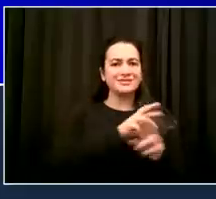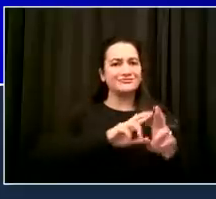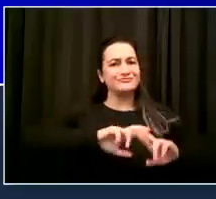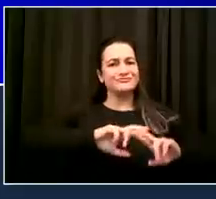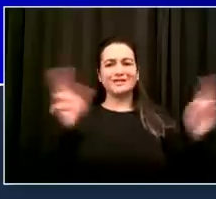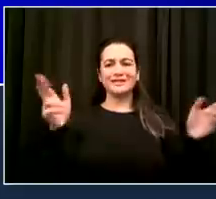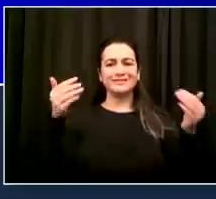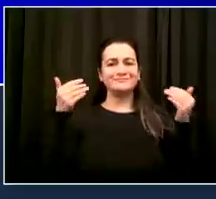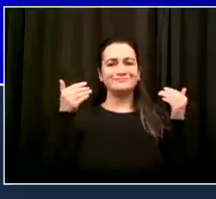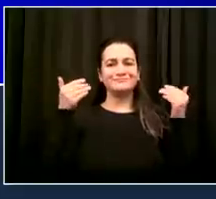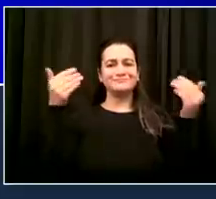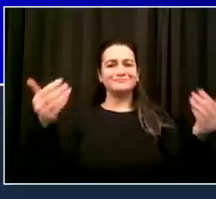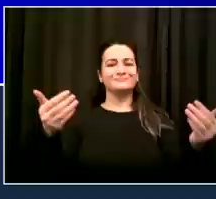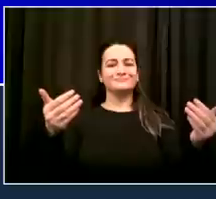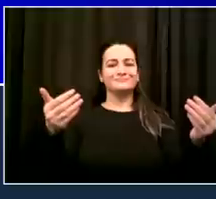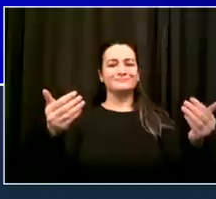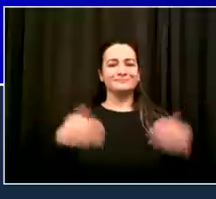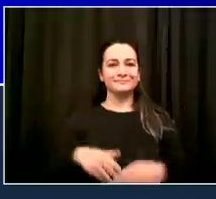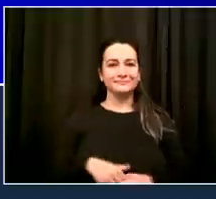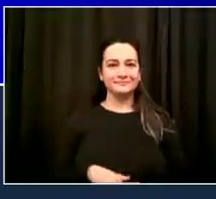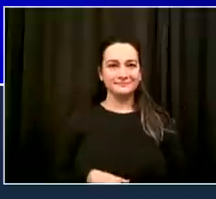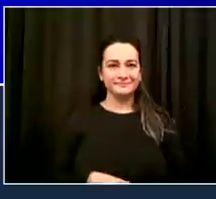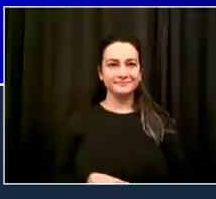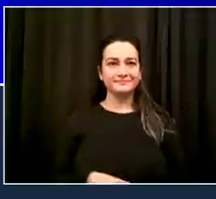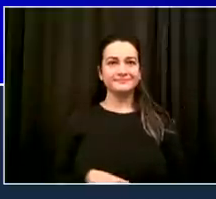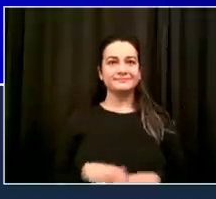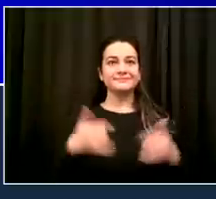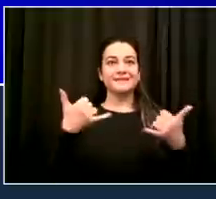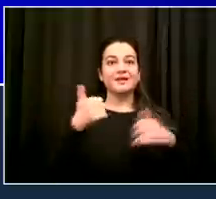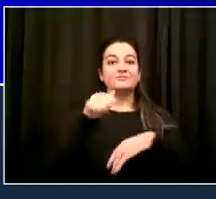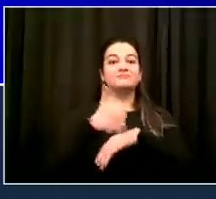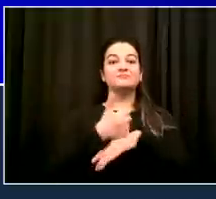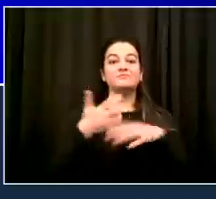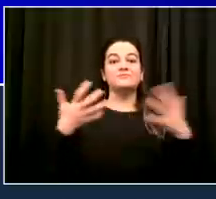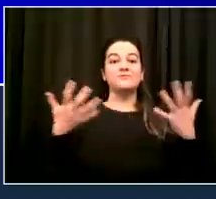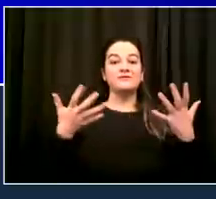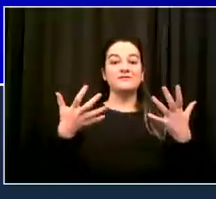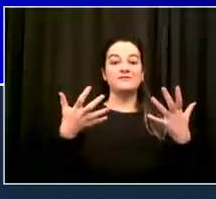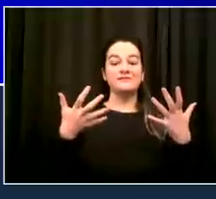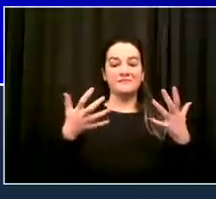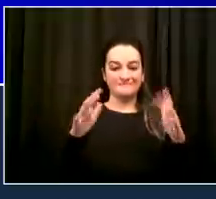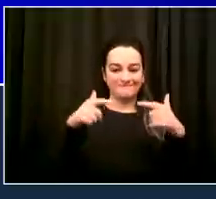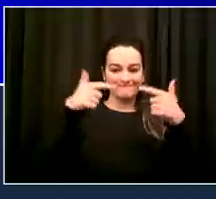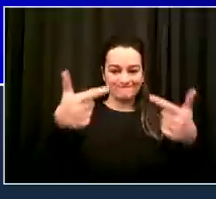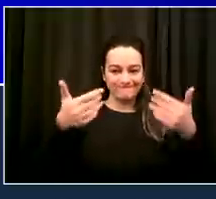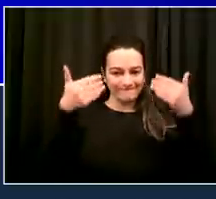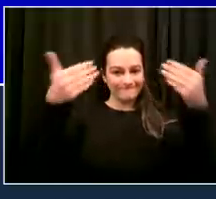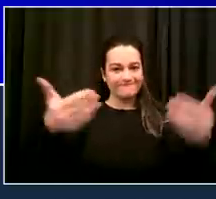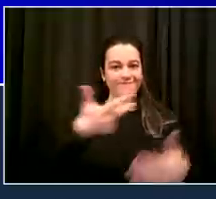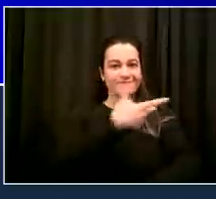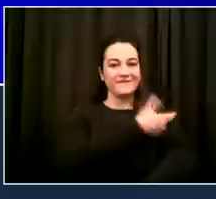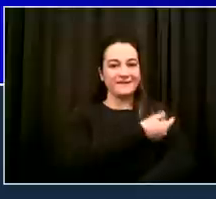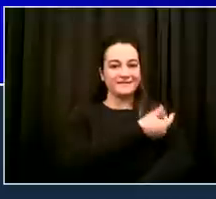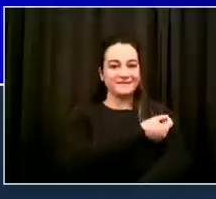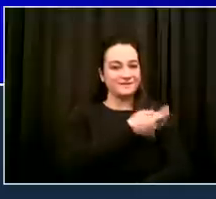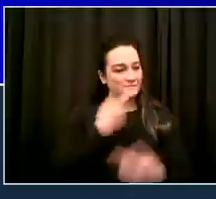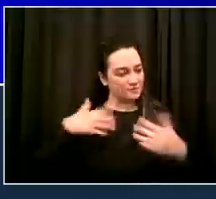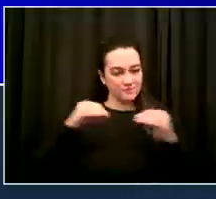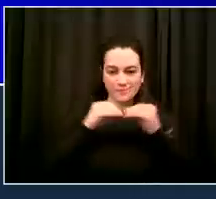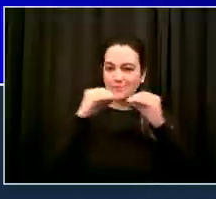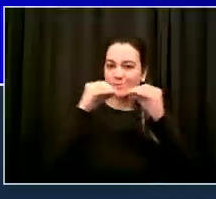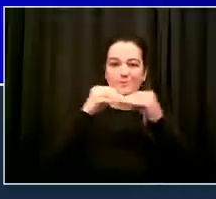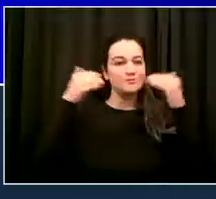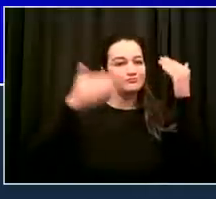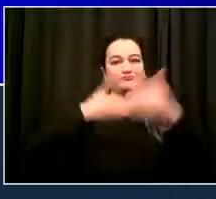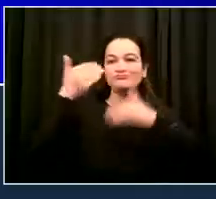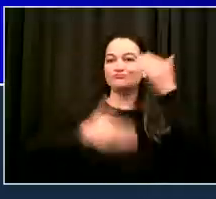folks who were waiting and hoping for this day to come. Well, now it's here in New York City. We have won the freedom to vaccinate,